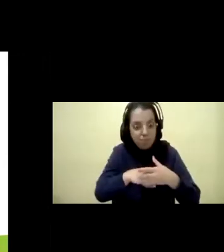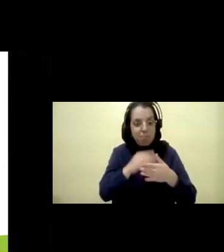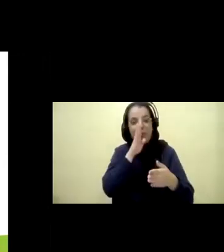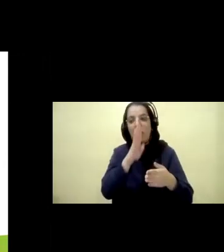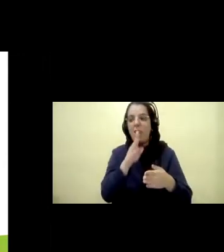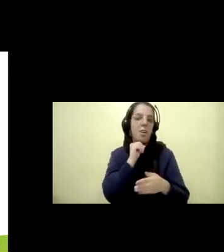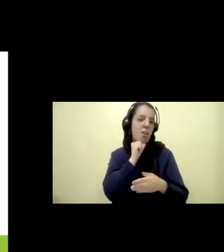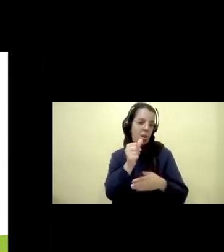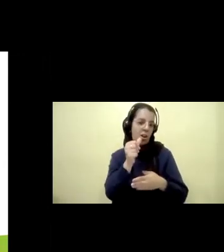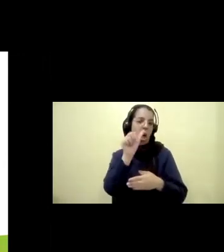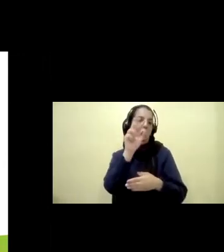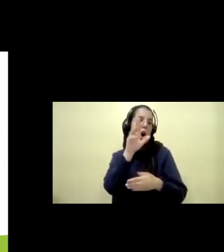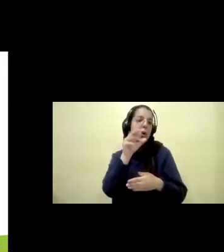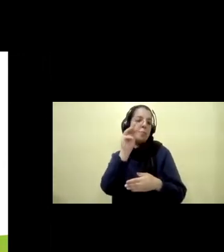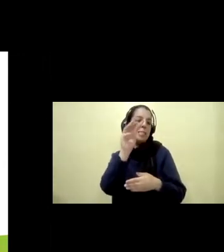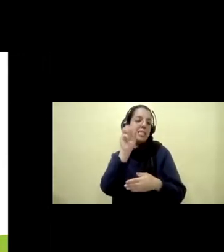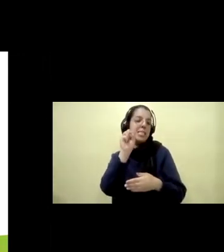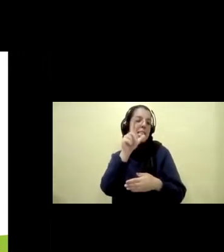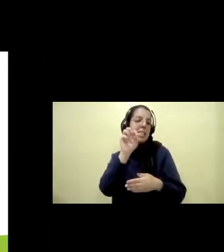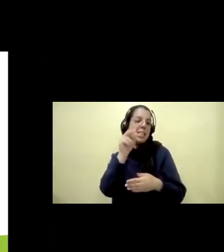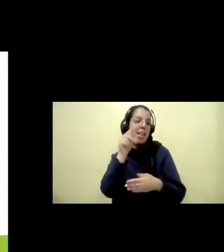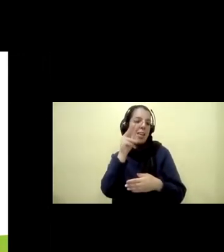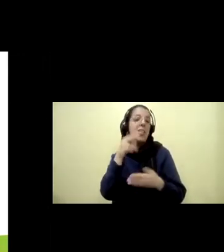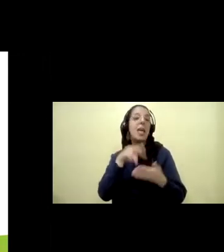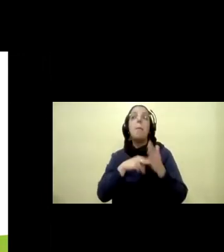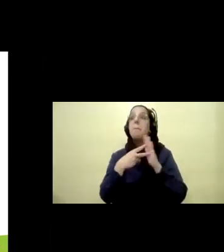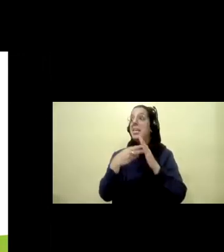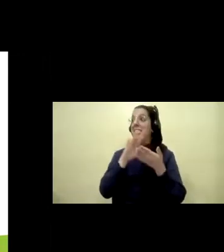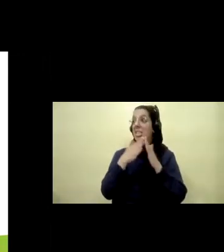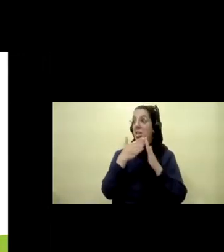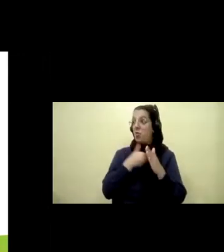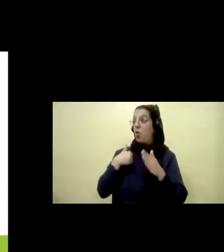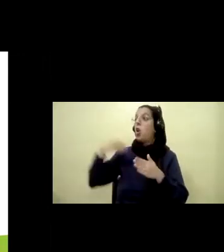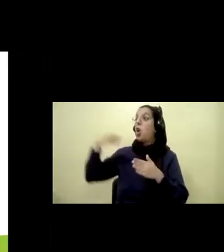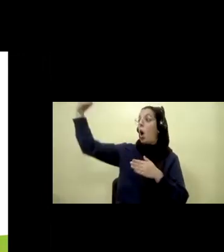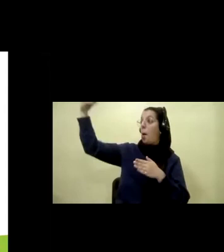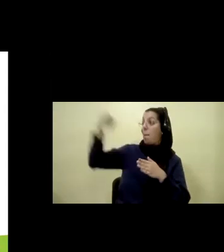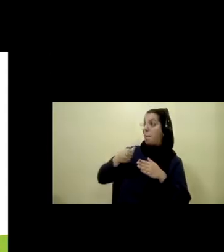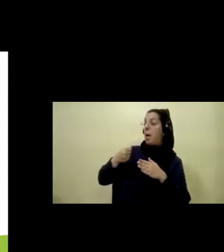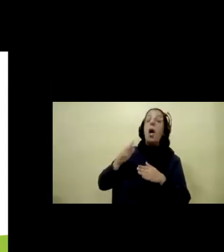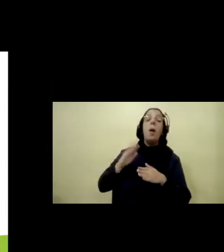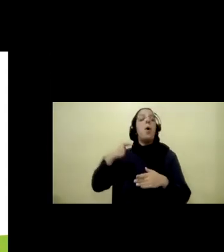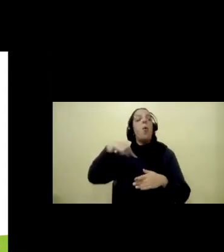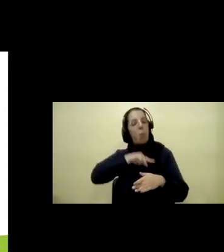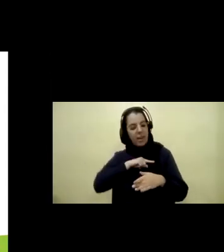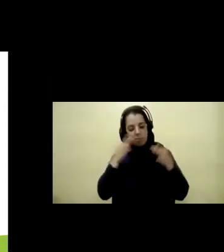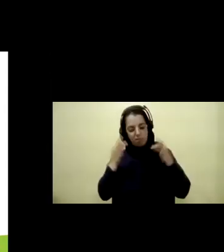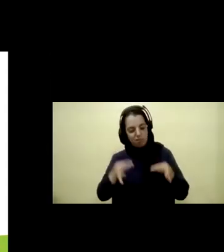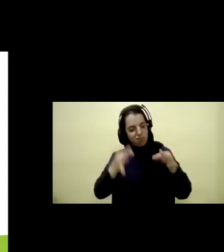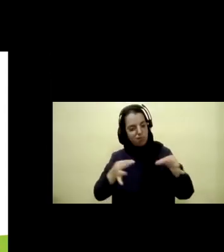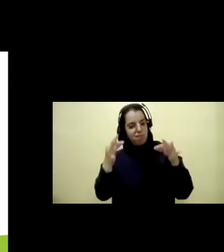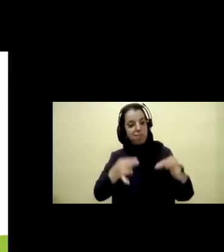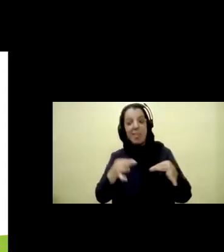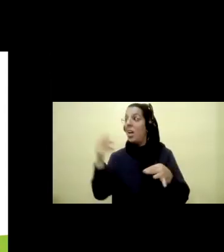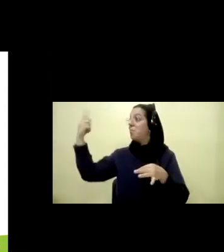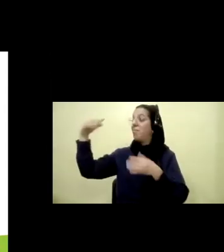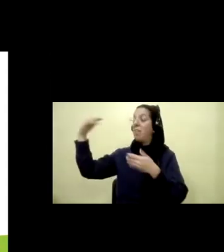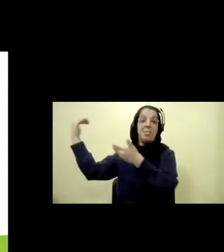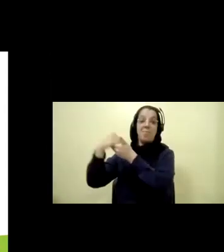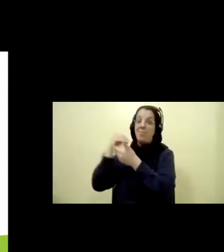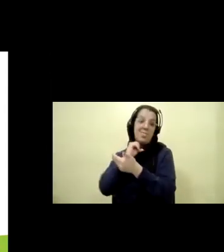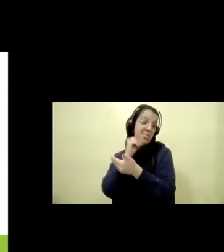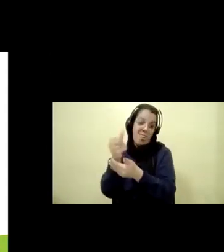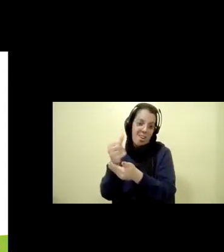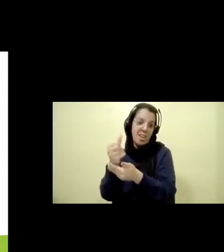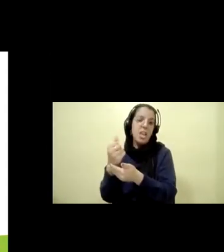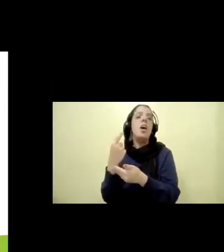Toronto, but we create our own strategy and we make our own decisions about where funding, how funding programs are